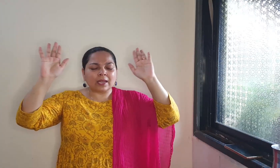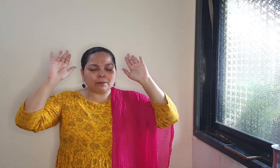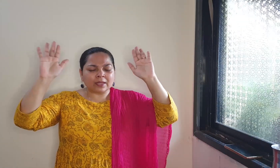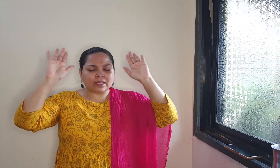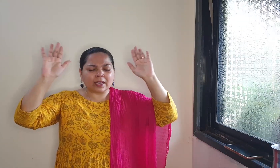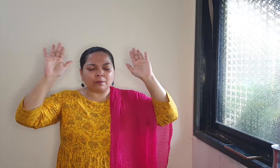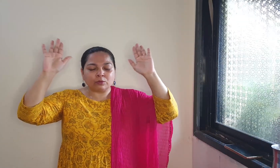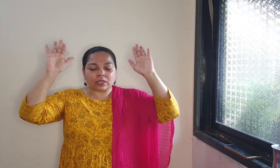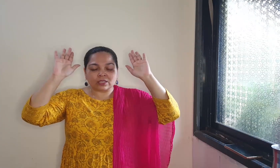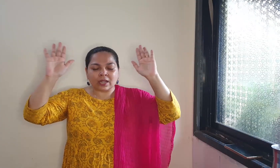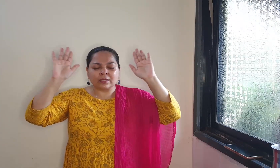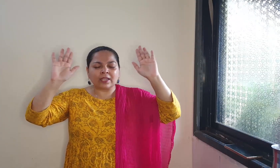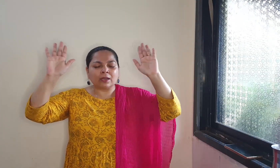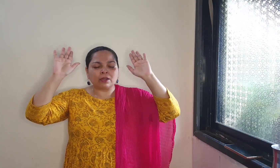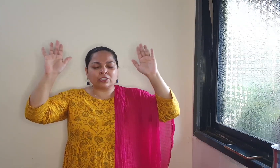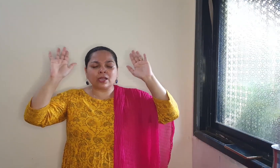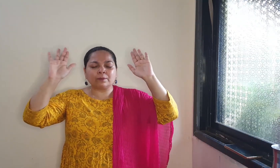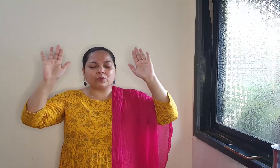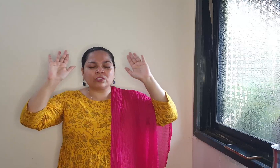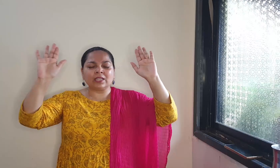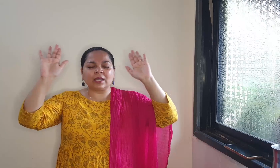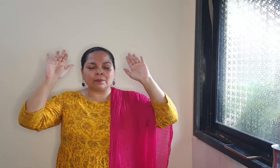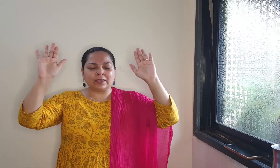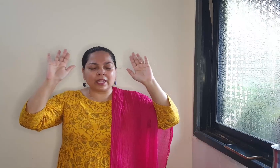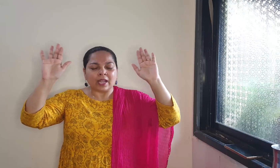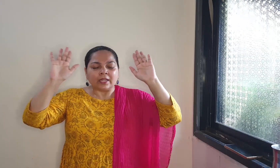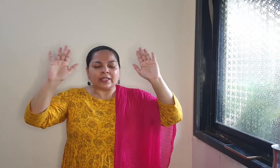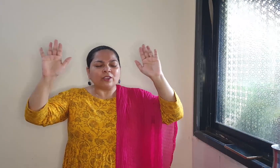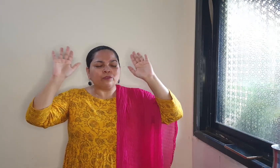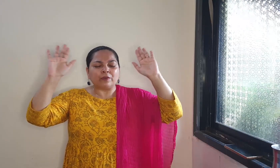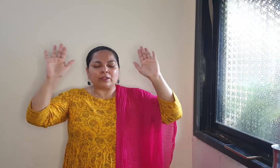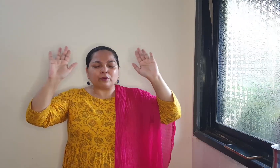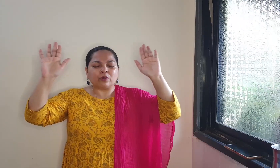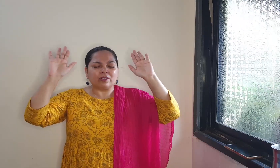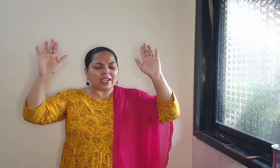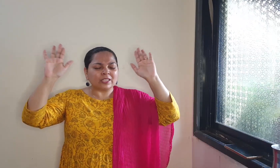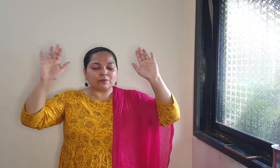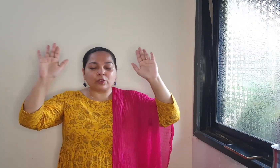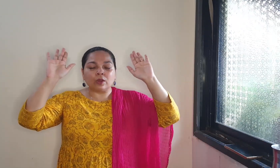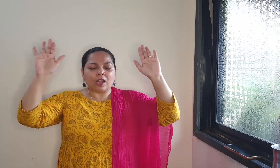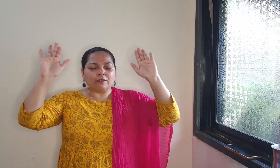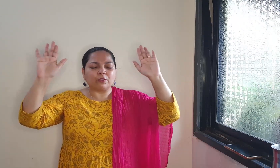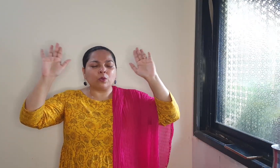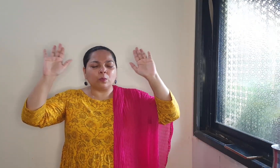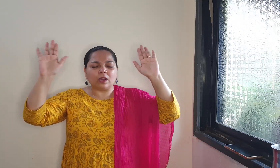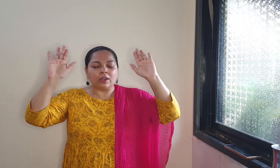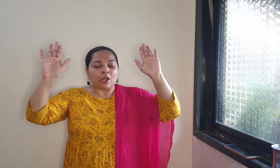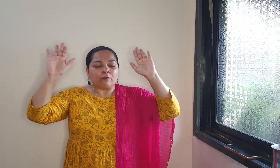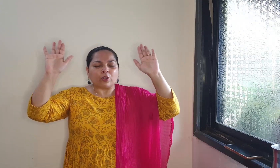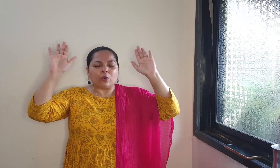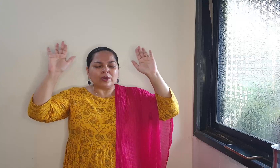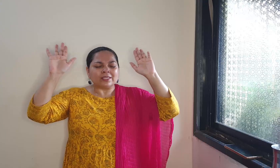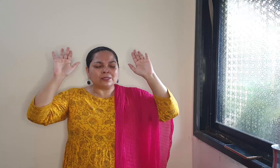si kalabanta yakabonta sananta yalaba shala prosita labade. Thank you, Father, for your grace, for your love, for your